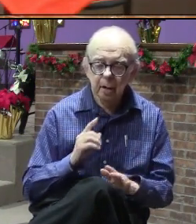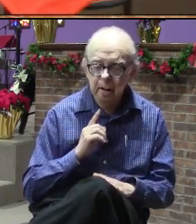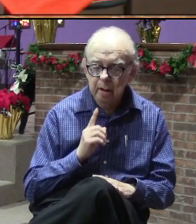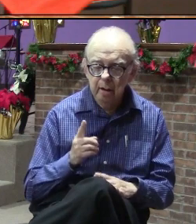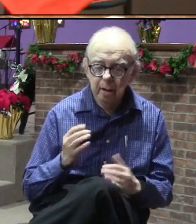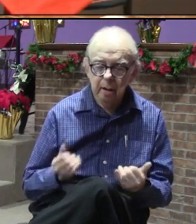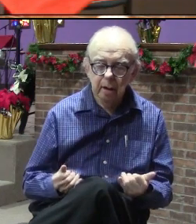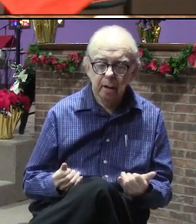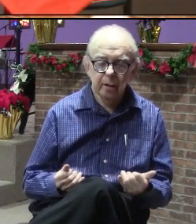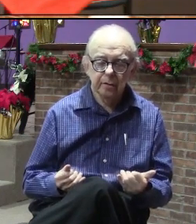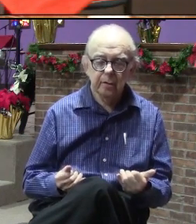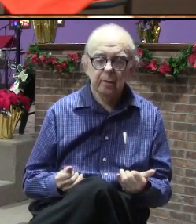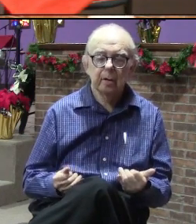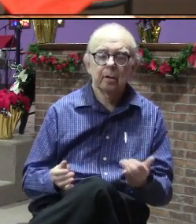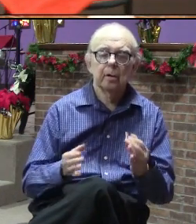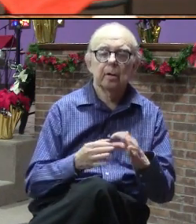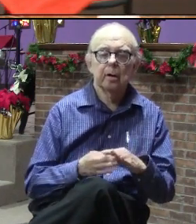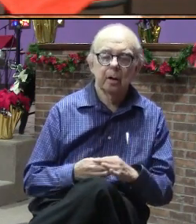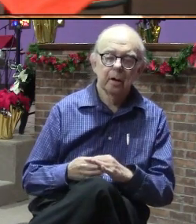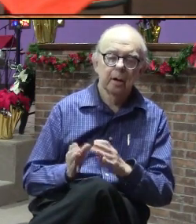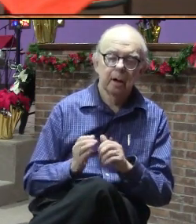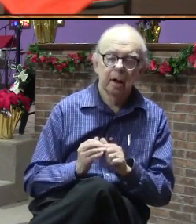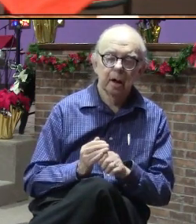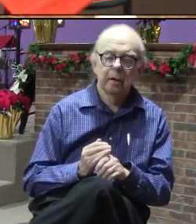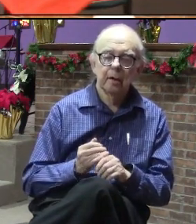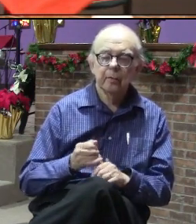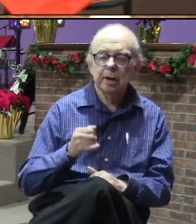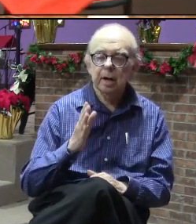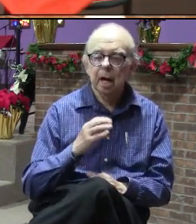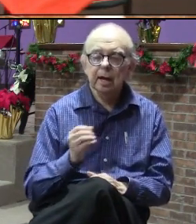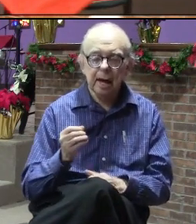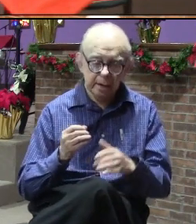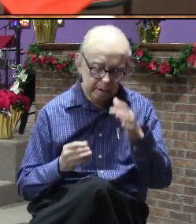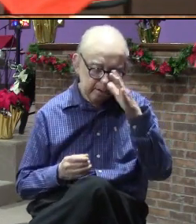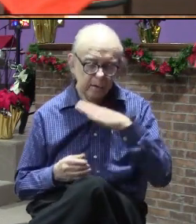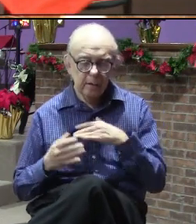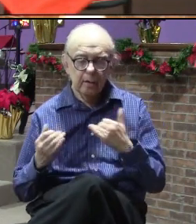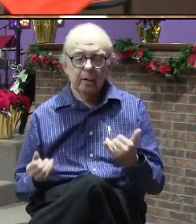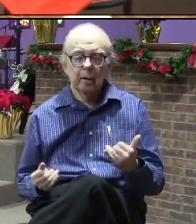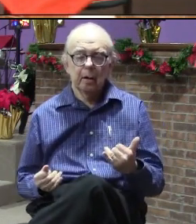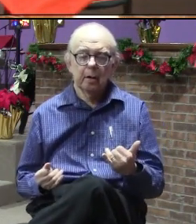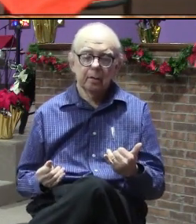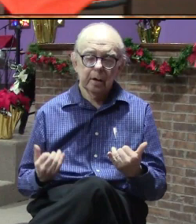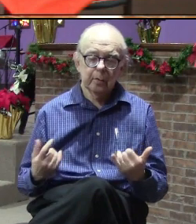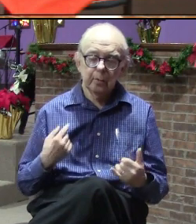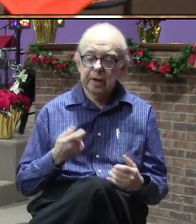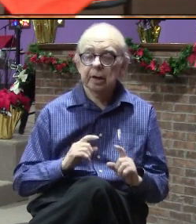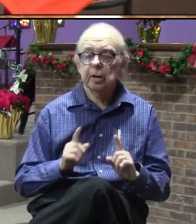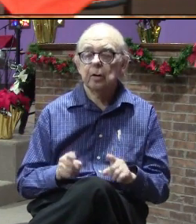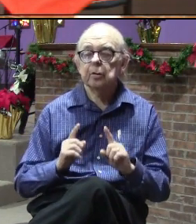a reconciliation between God and man. Now we can go to God